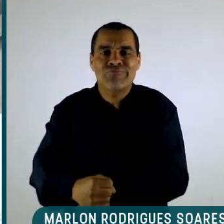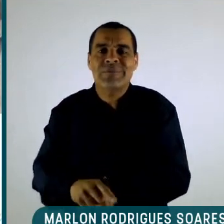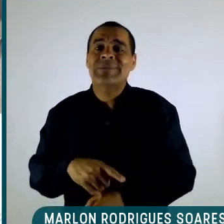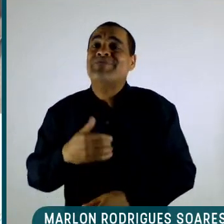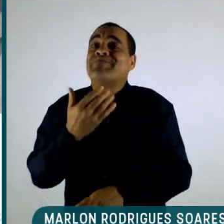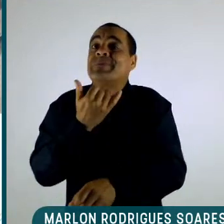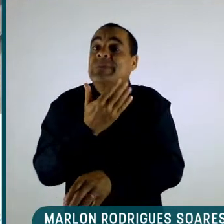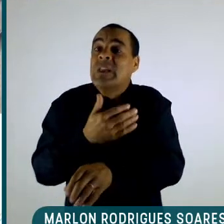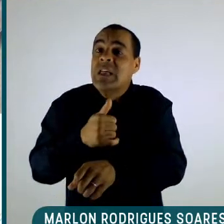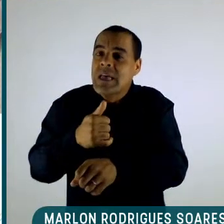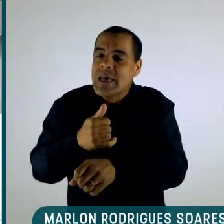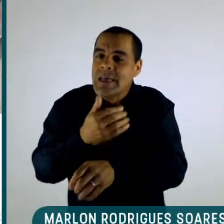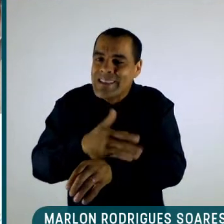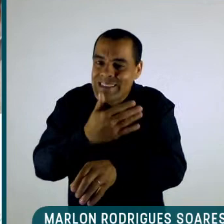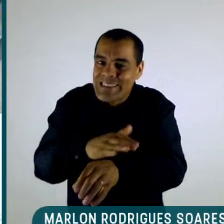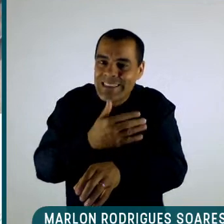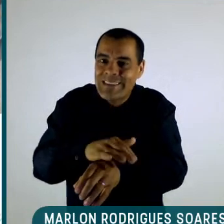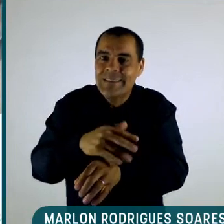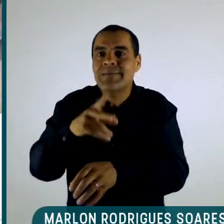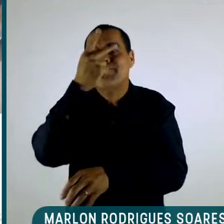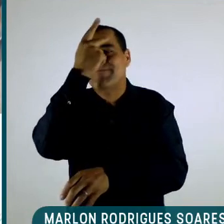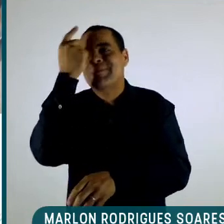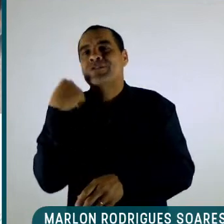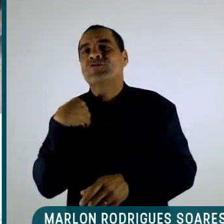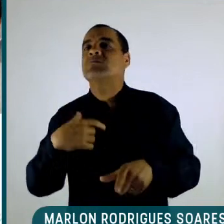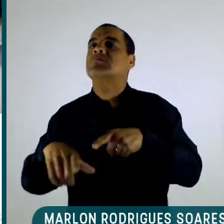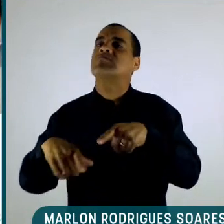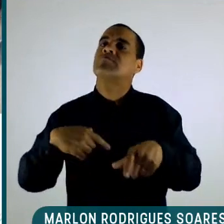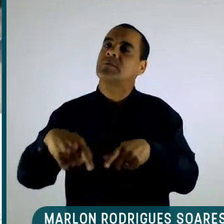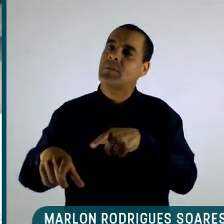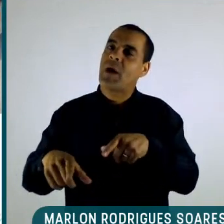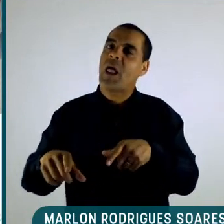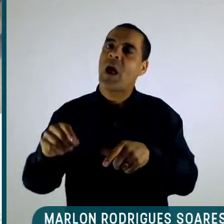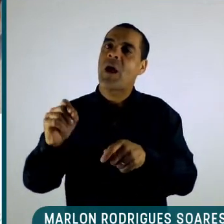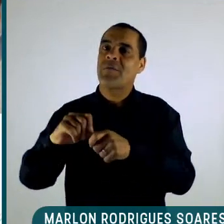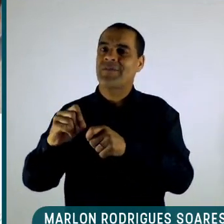years. Train people in order to work, in order to